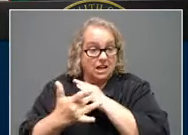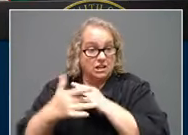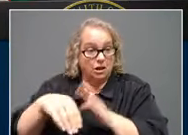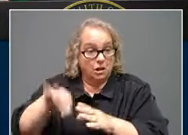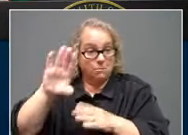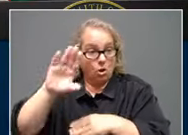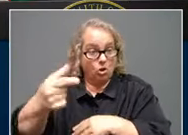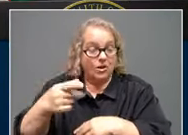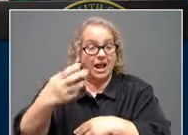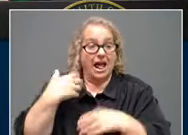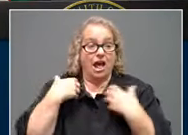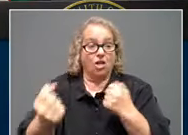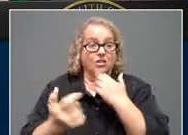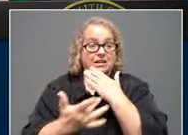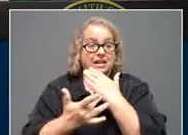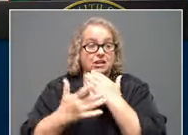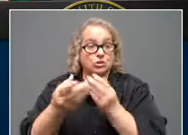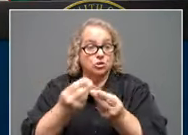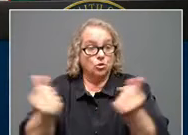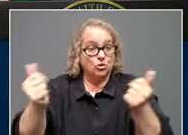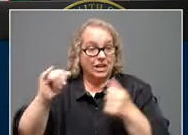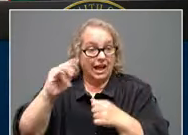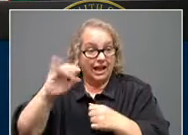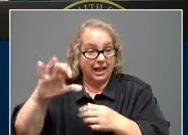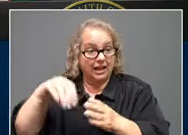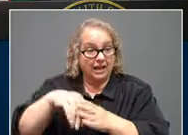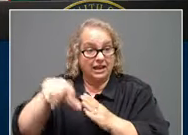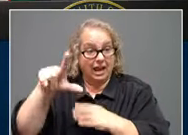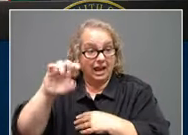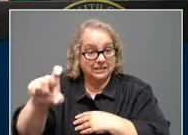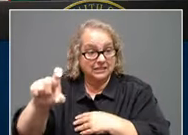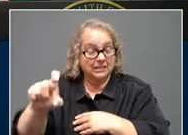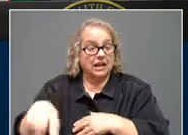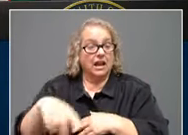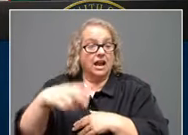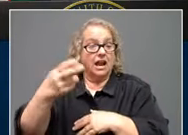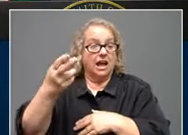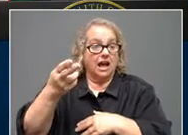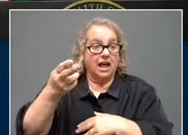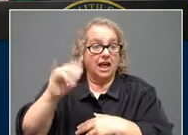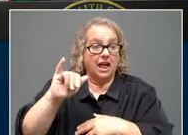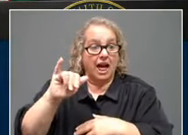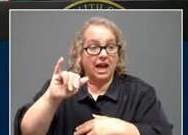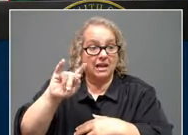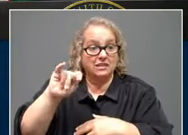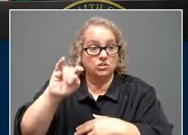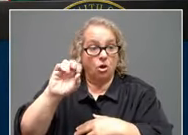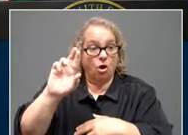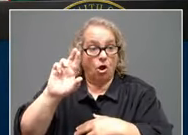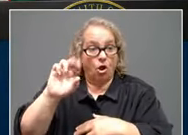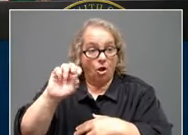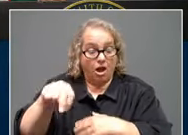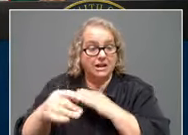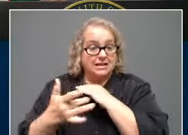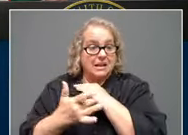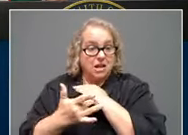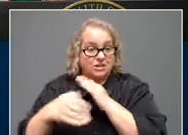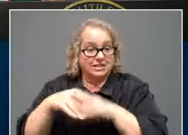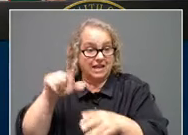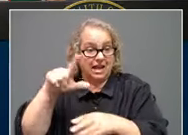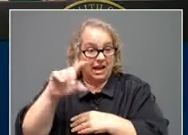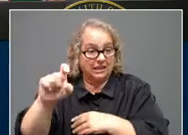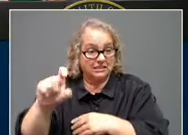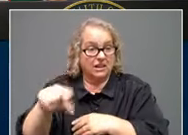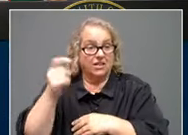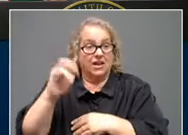Health Tech Solutions, Inc., Omni Life in Lexington, Hitron Technologies in Lexington,